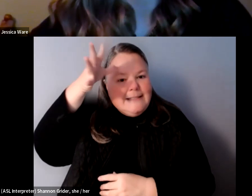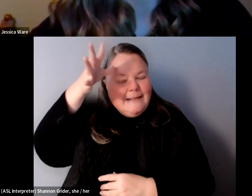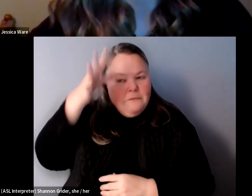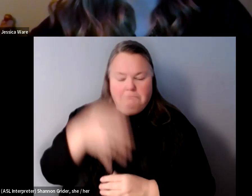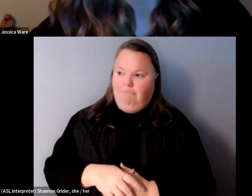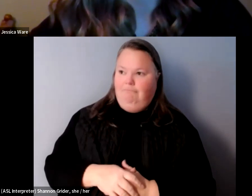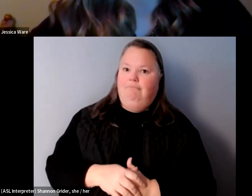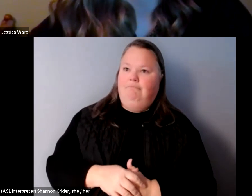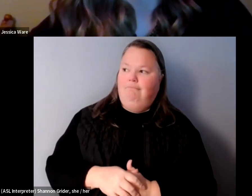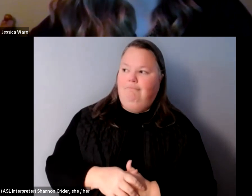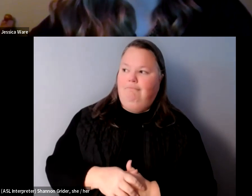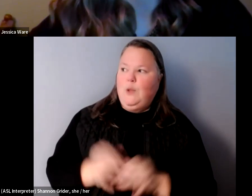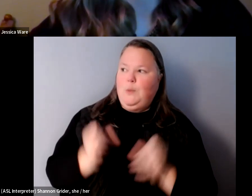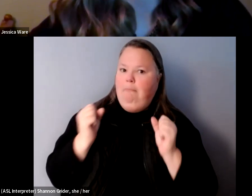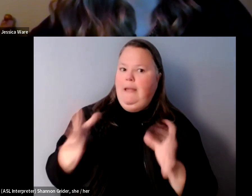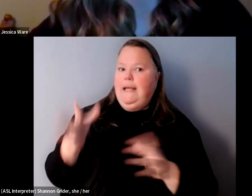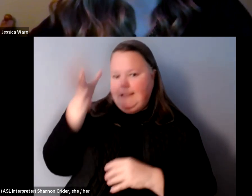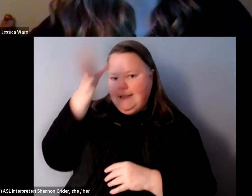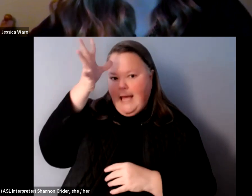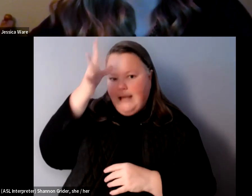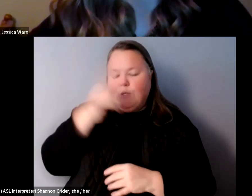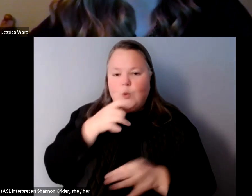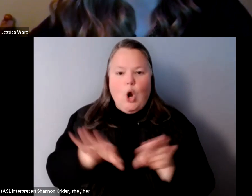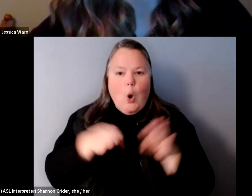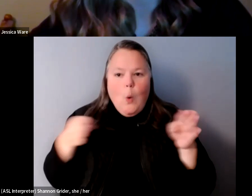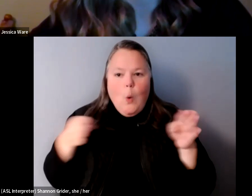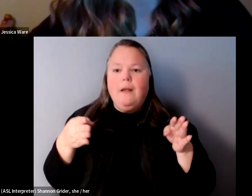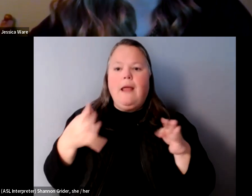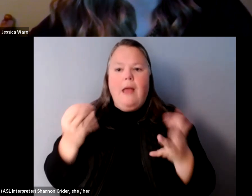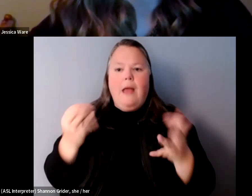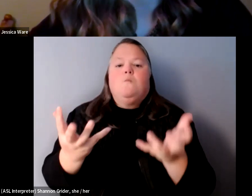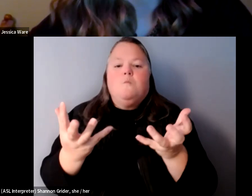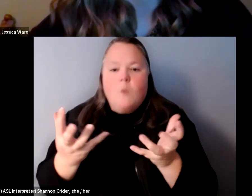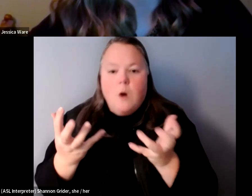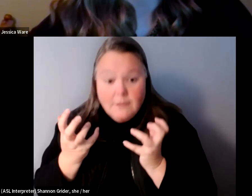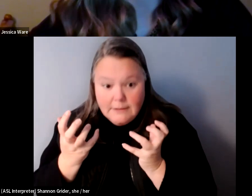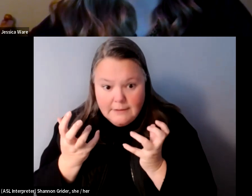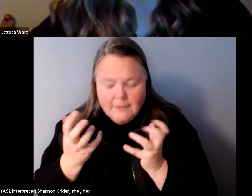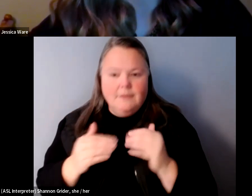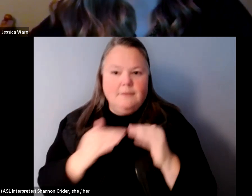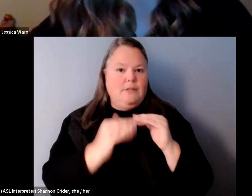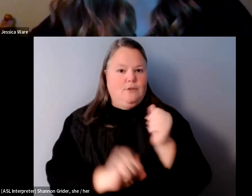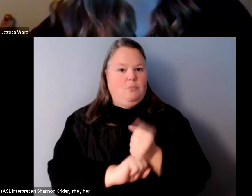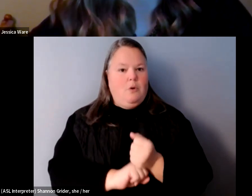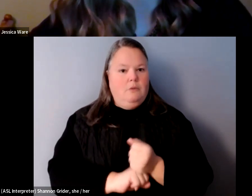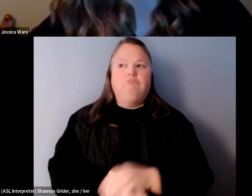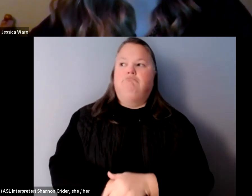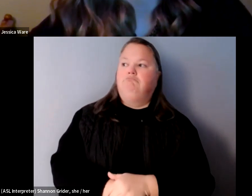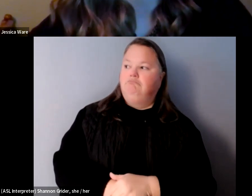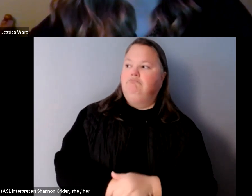really were open or desired necessarily peer support.